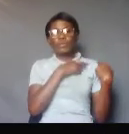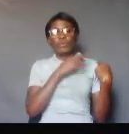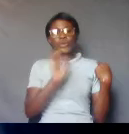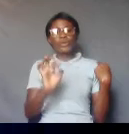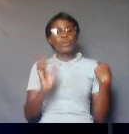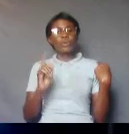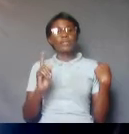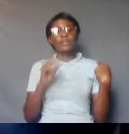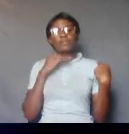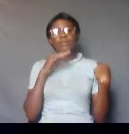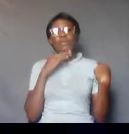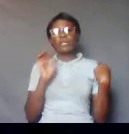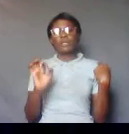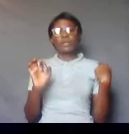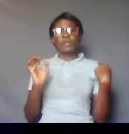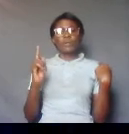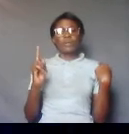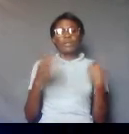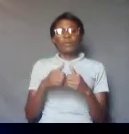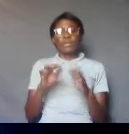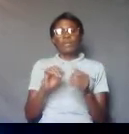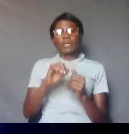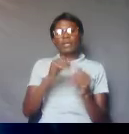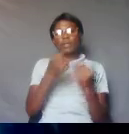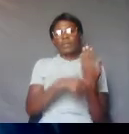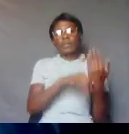right. Afternoon, everybody. Can you hear me?